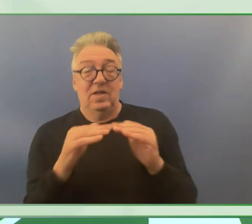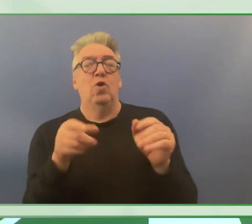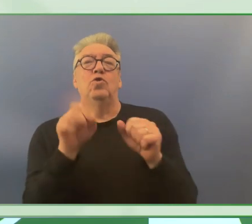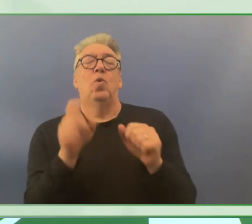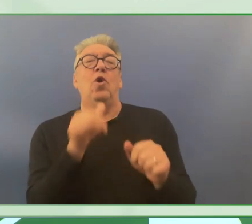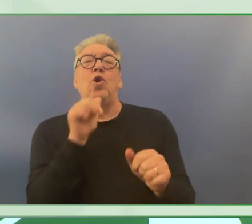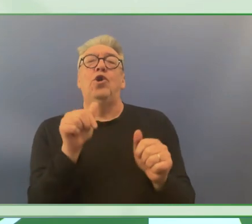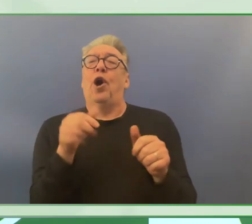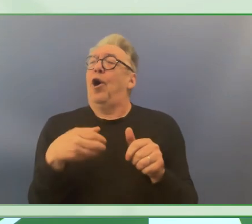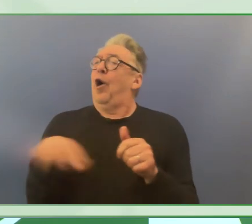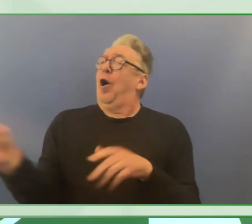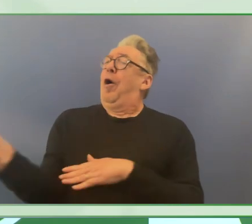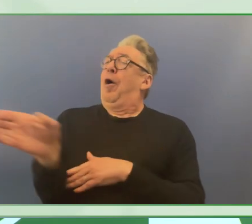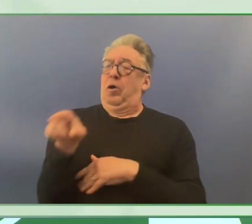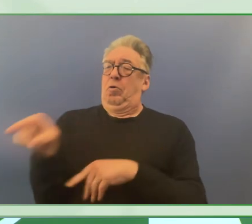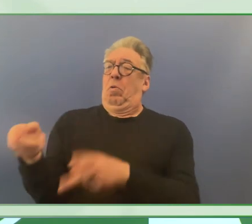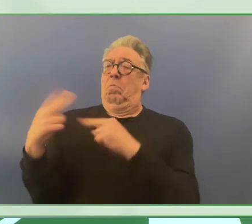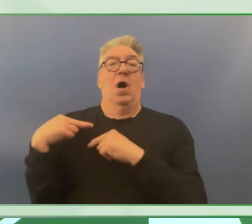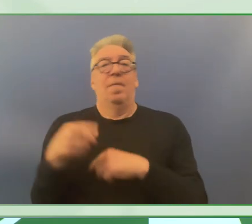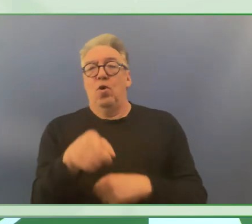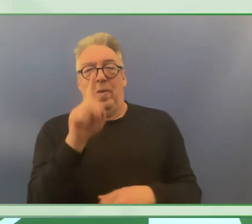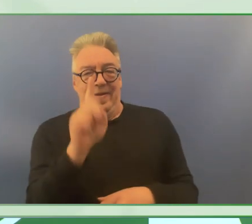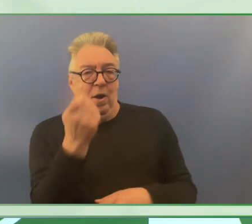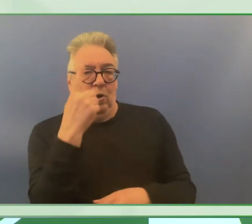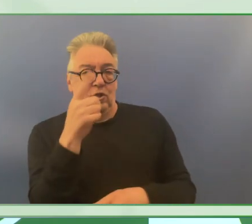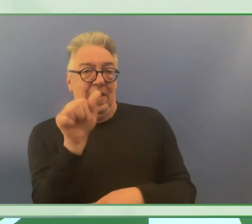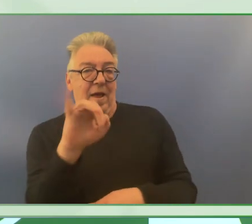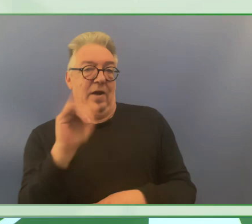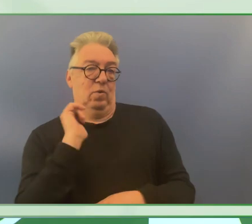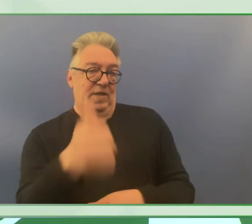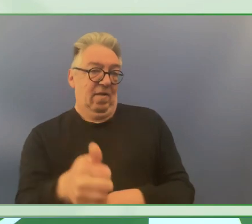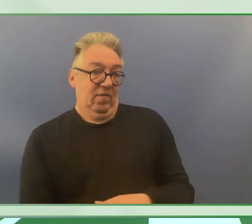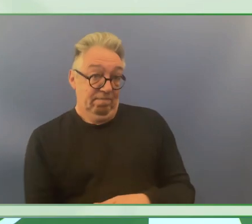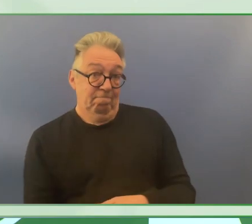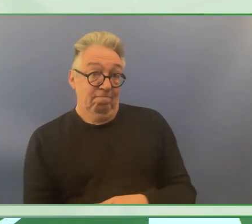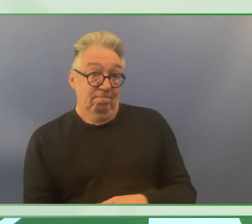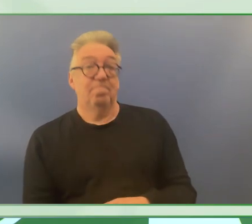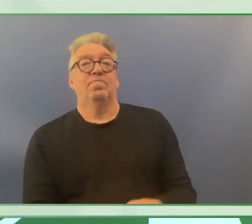it. You need an understanding of AI. And also what I can recommend is